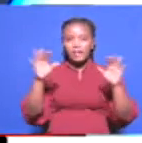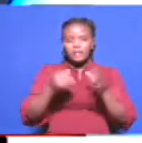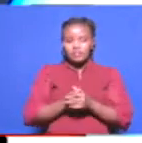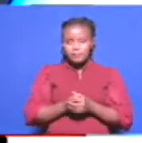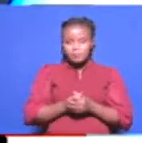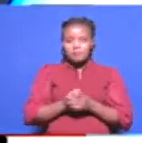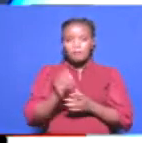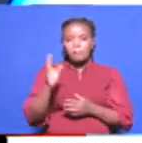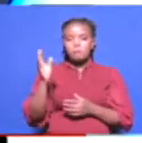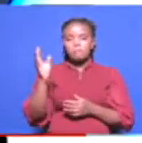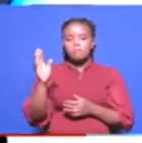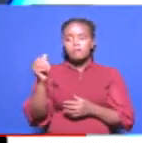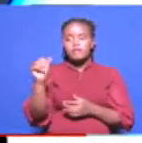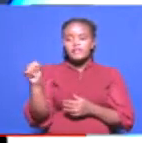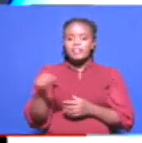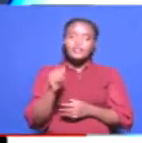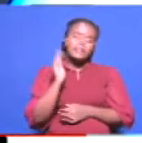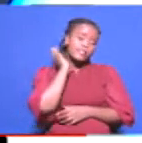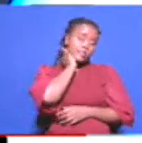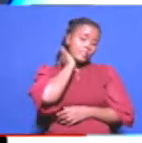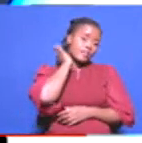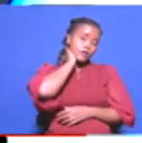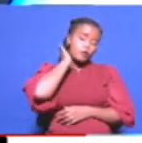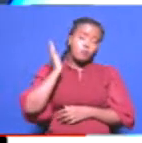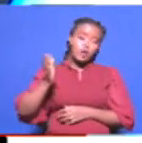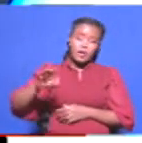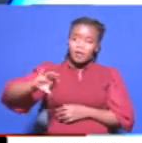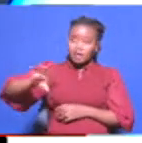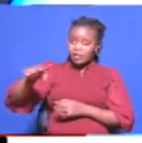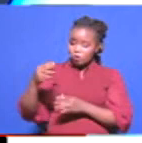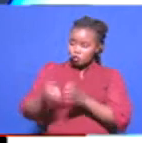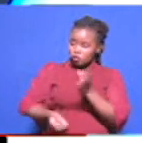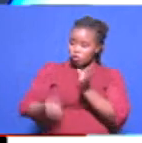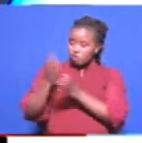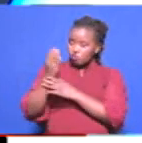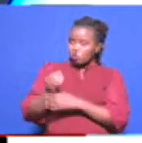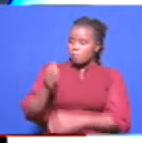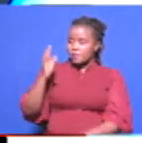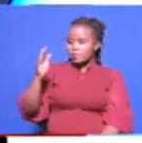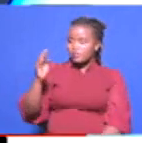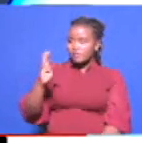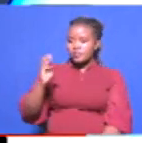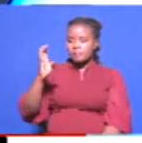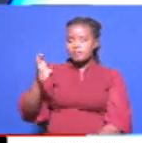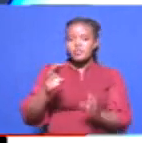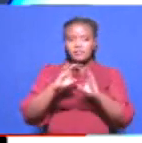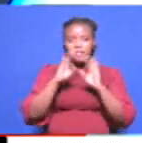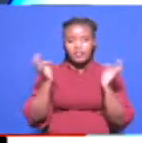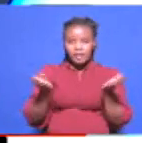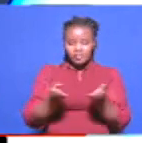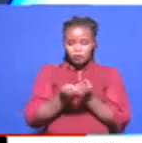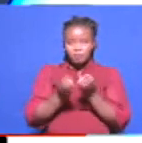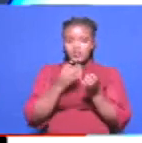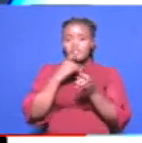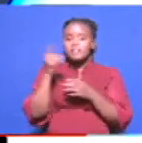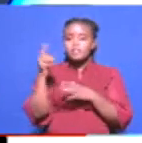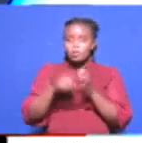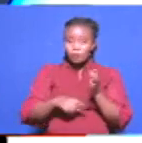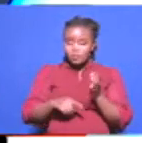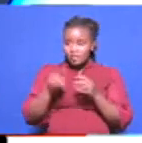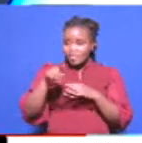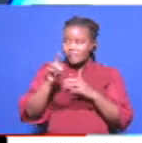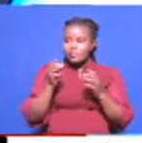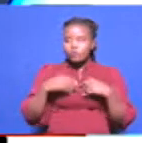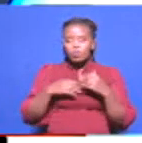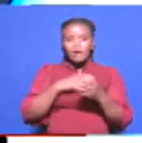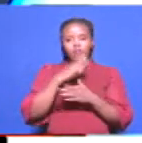County to commission a competency-based curriculum classrooms, defended the system, saying it will produce